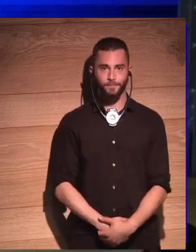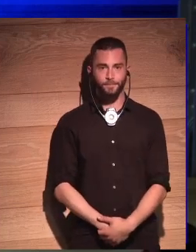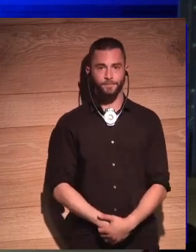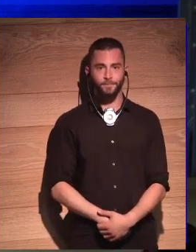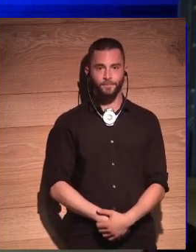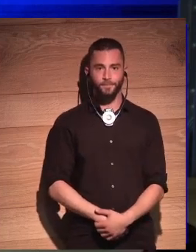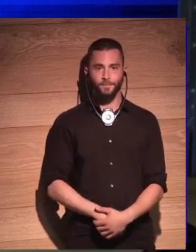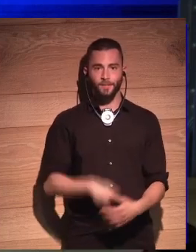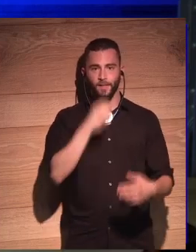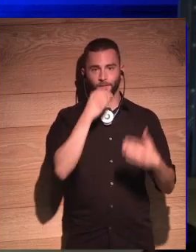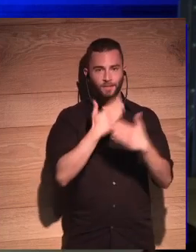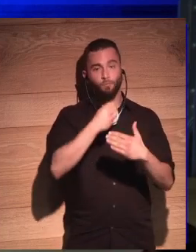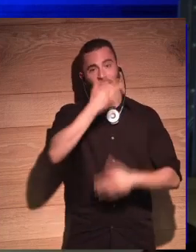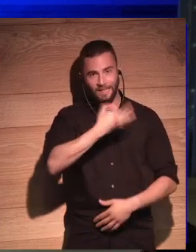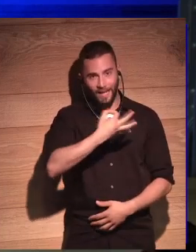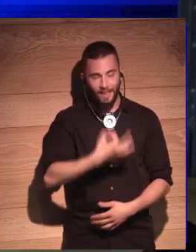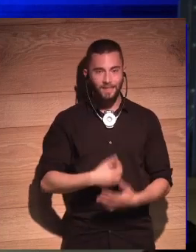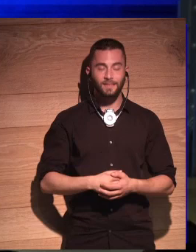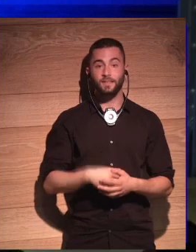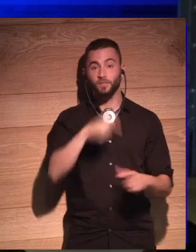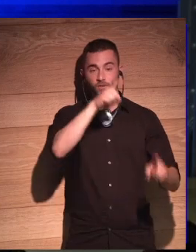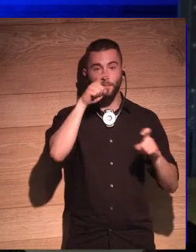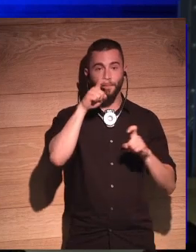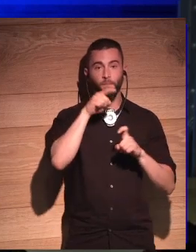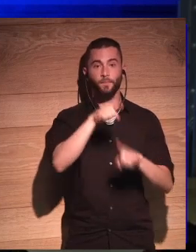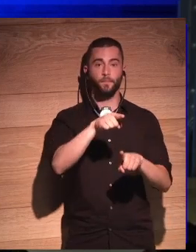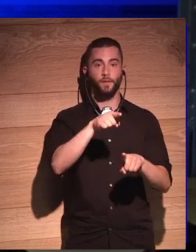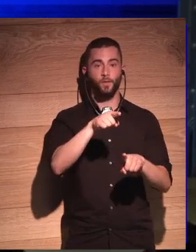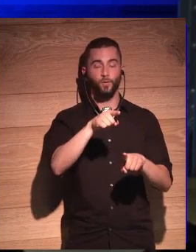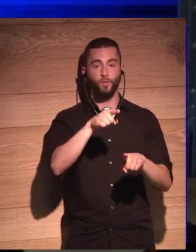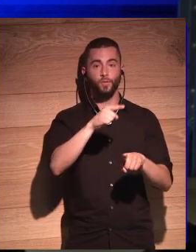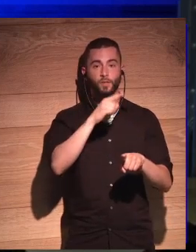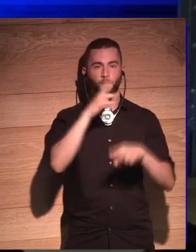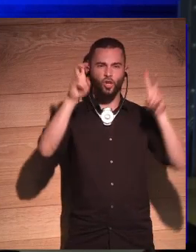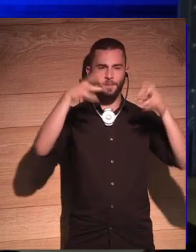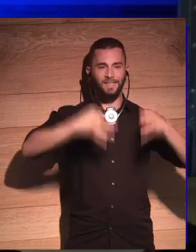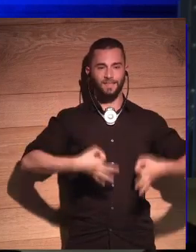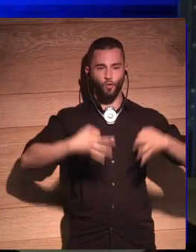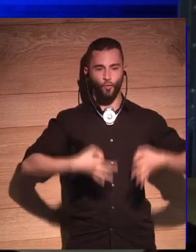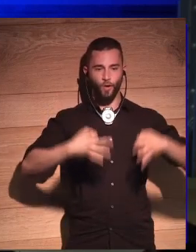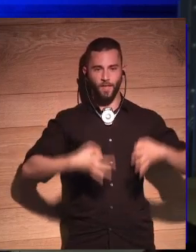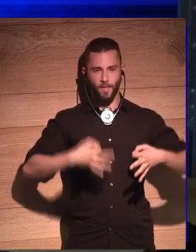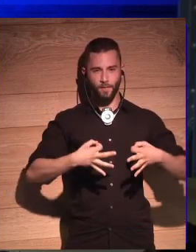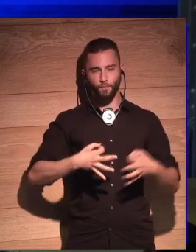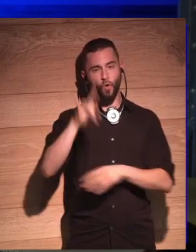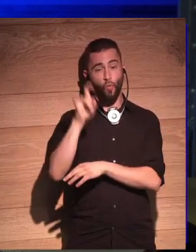Buenos días. Good afternoon. My question is about